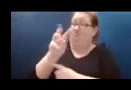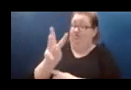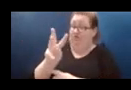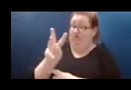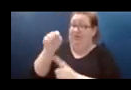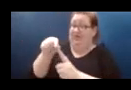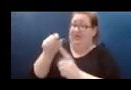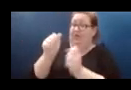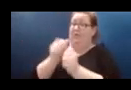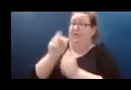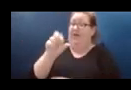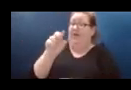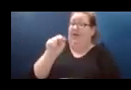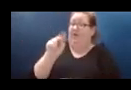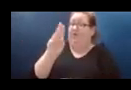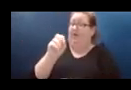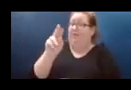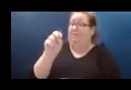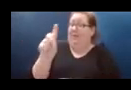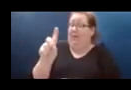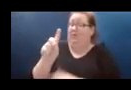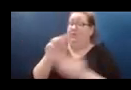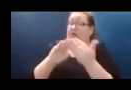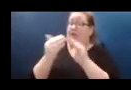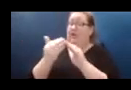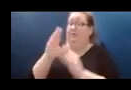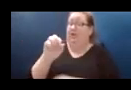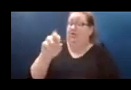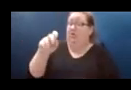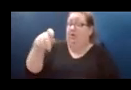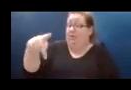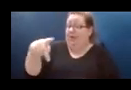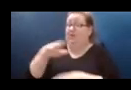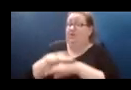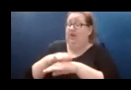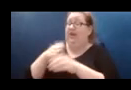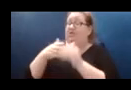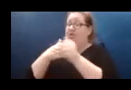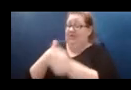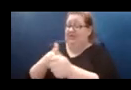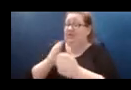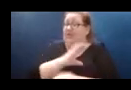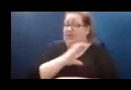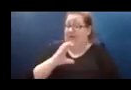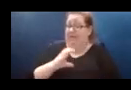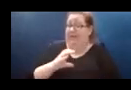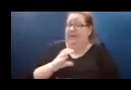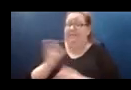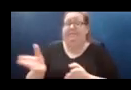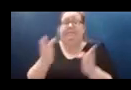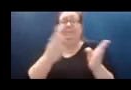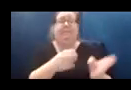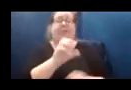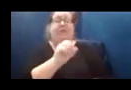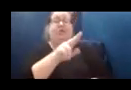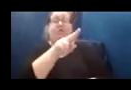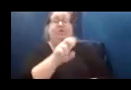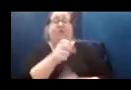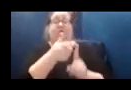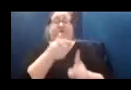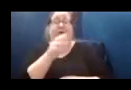with Ironbound Community Corporation, as on our steering committee. And Sue from